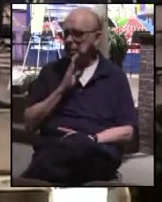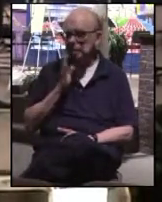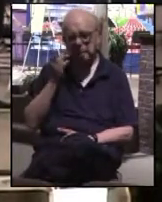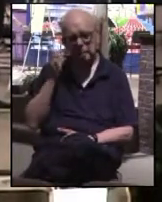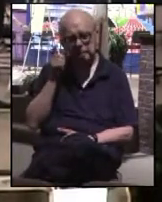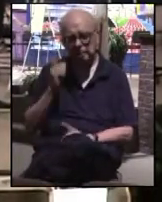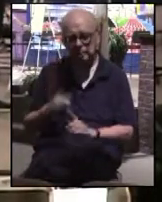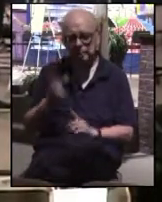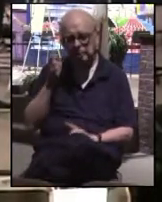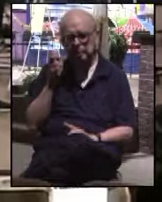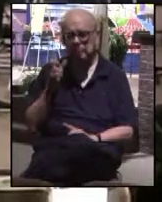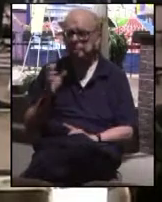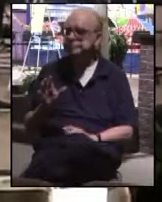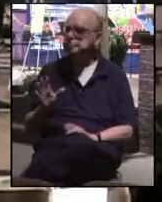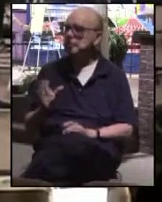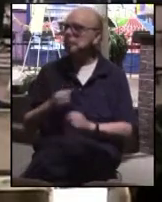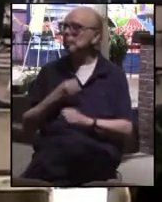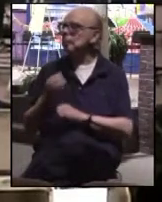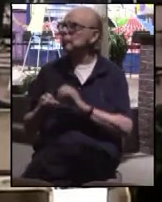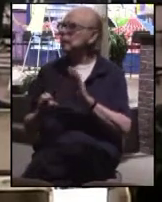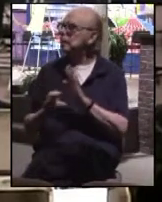Okay, let's grab the next one.